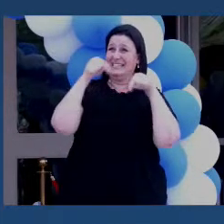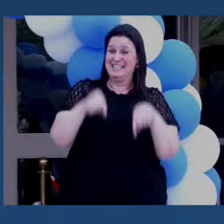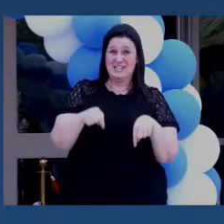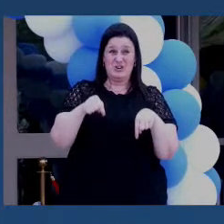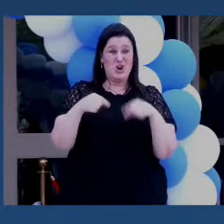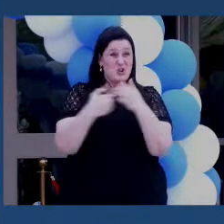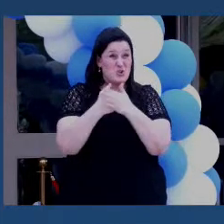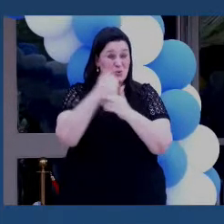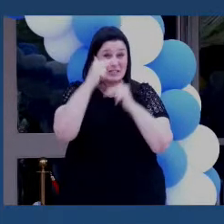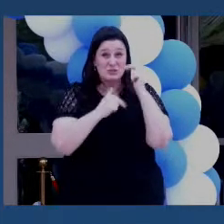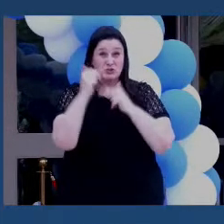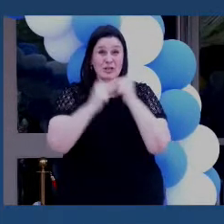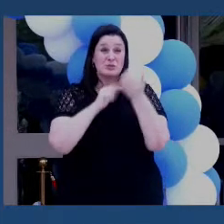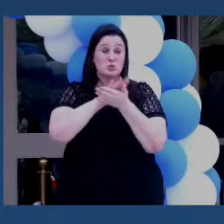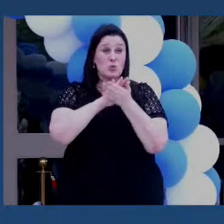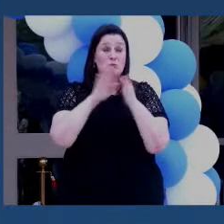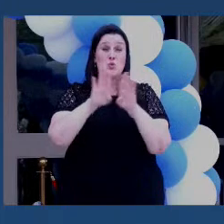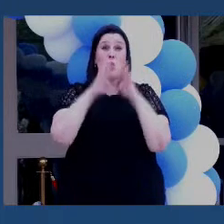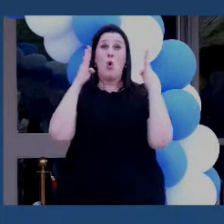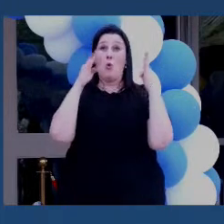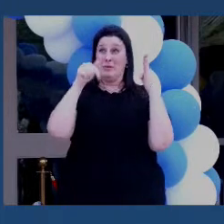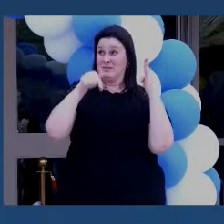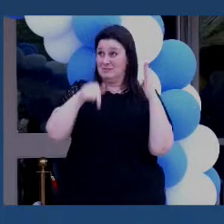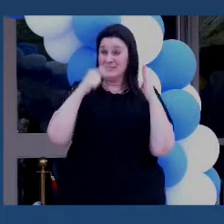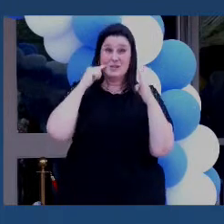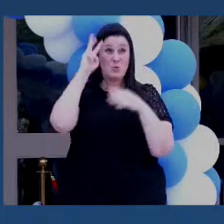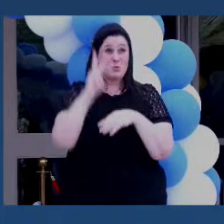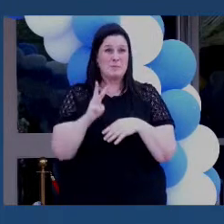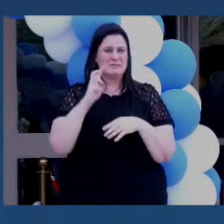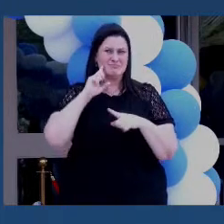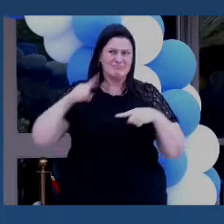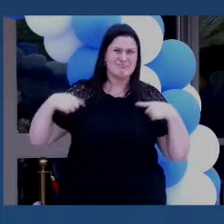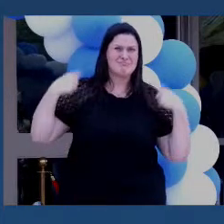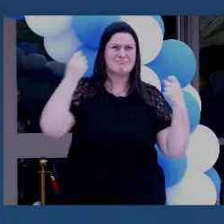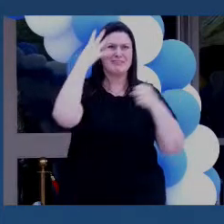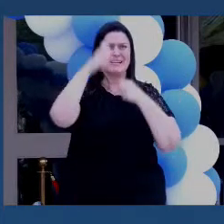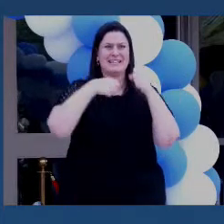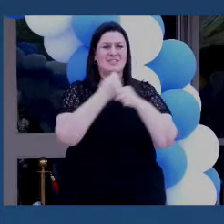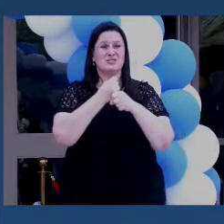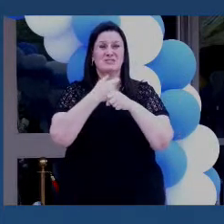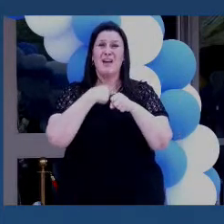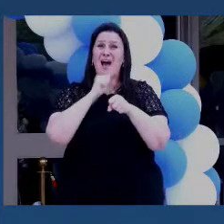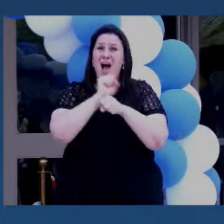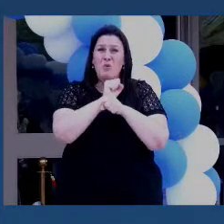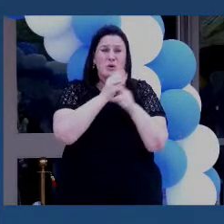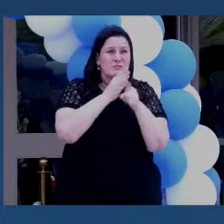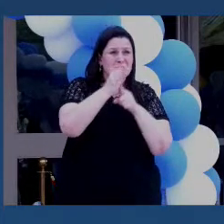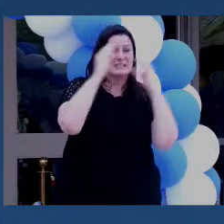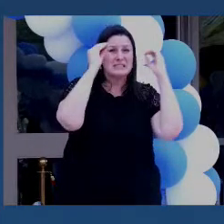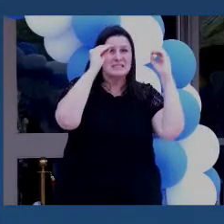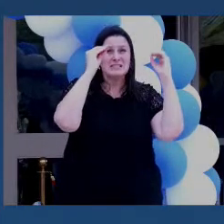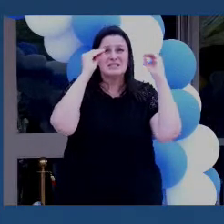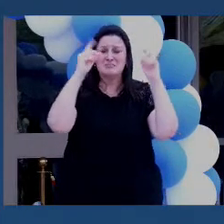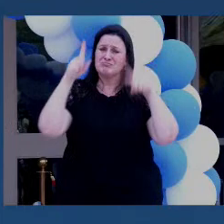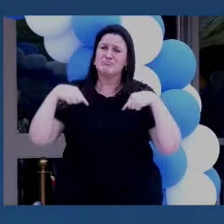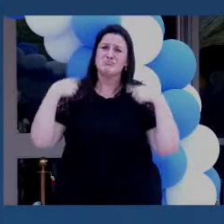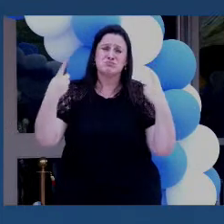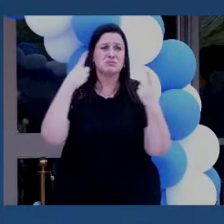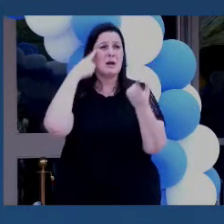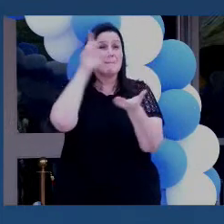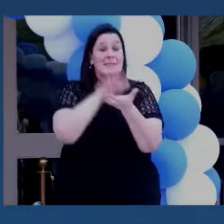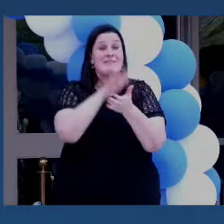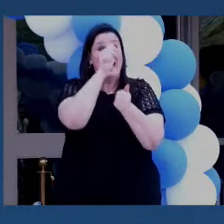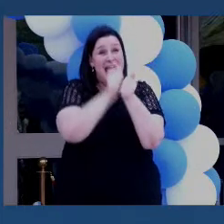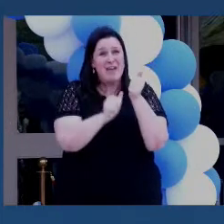open its doors to families. As a career educator, I believe that every child deserves a quality education.